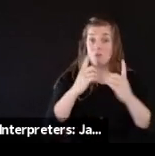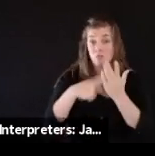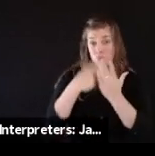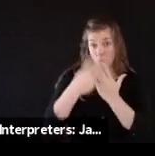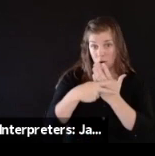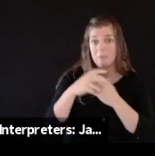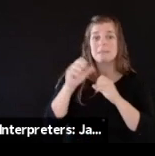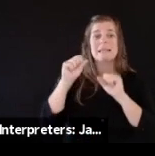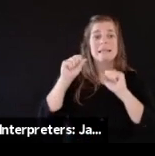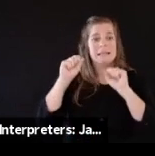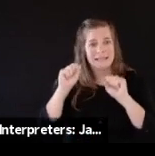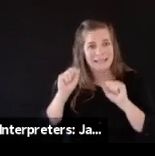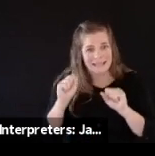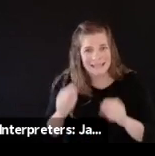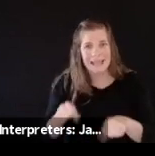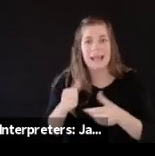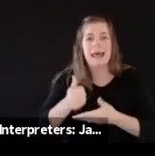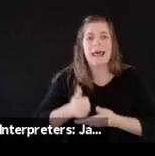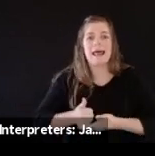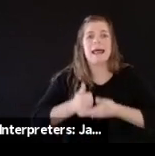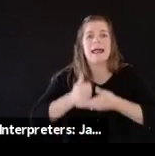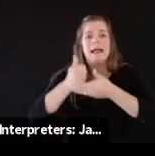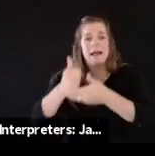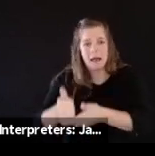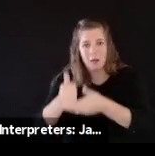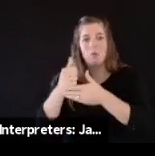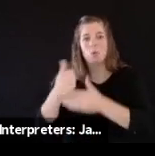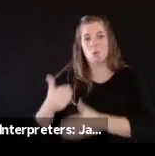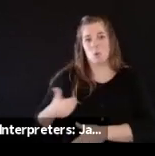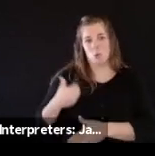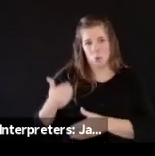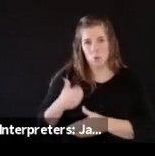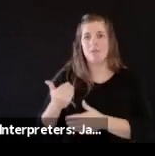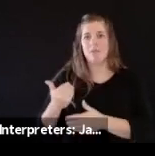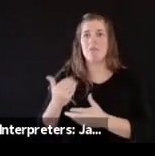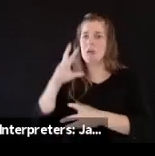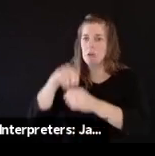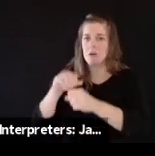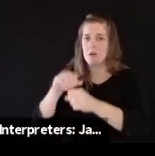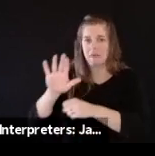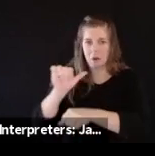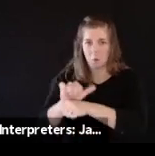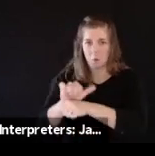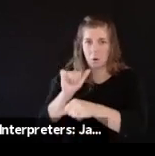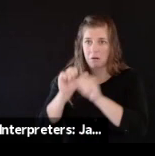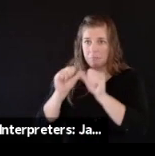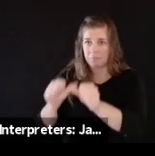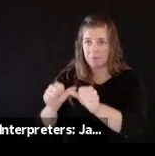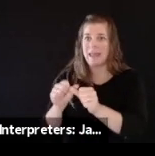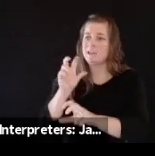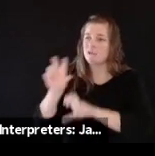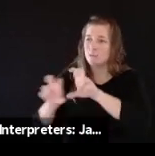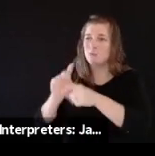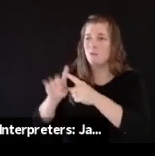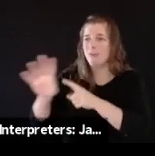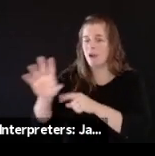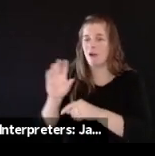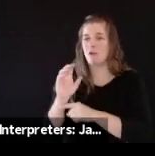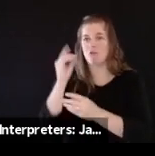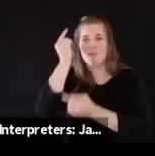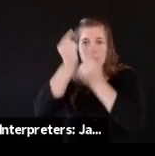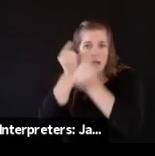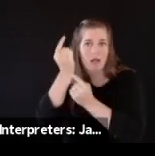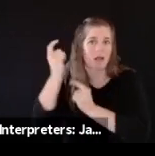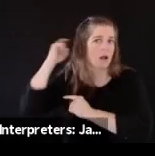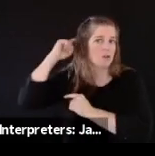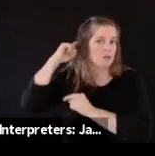youth's socio-political realities into their ongoing work and contribute to their critical consciousness development,